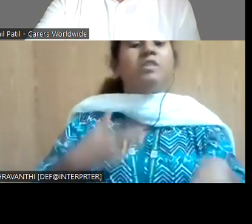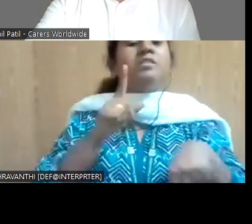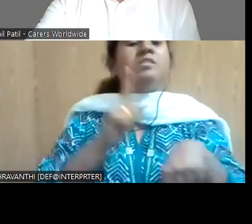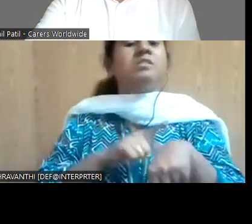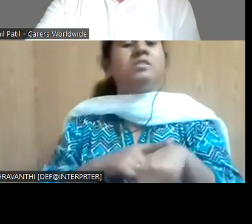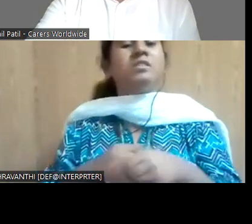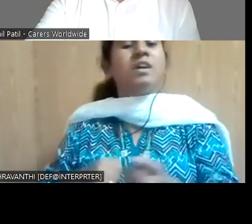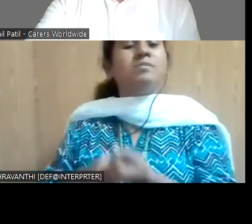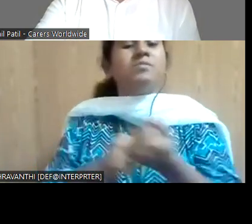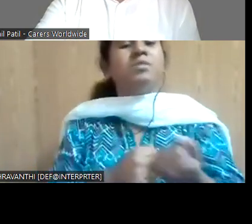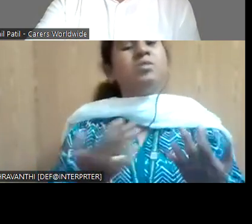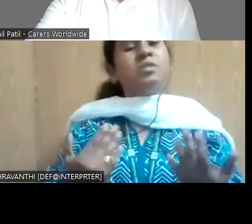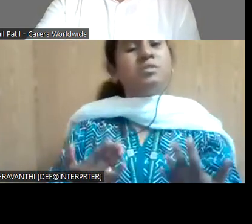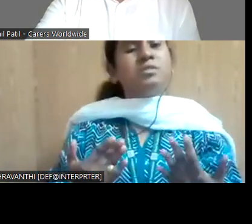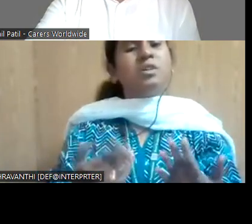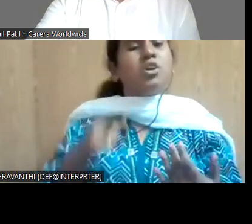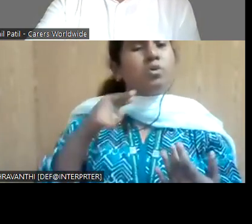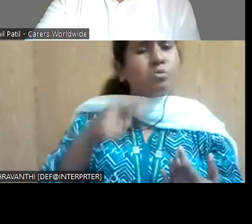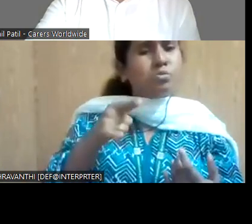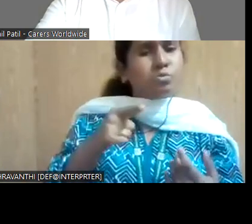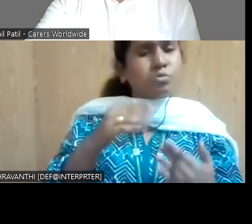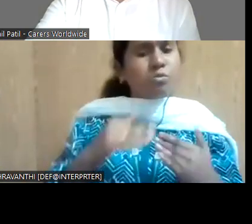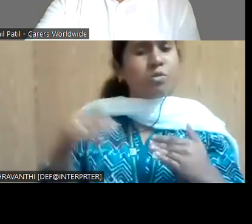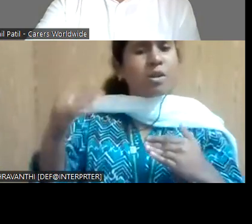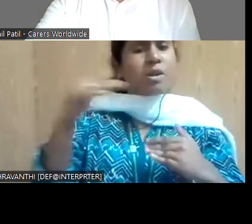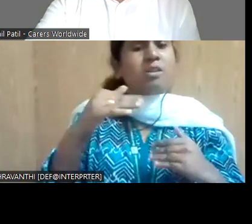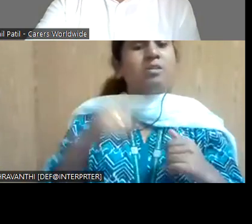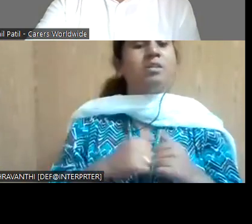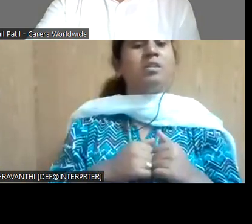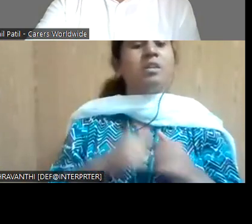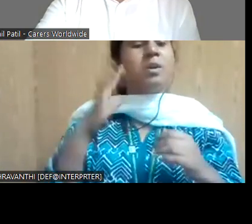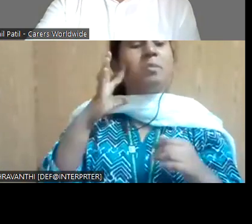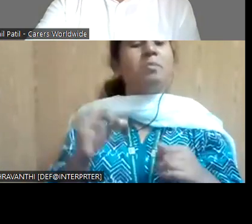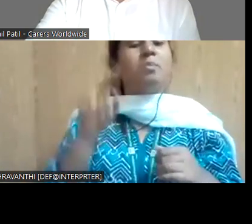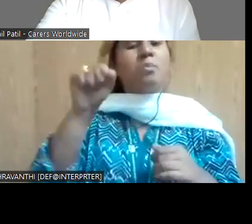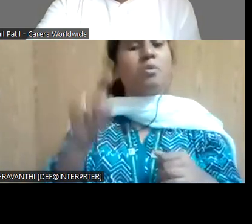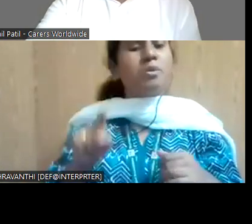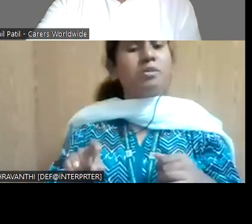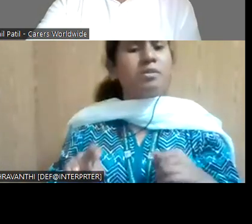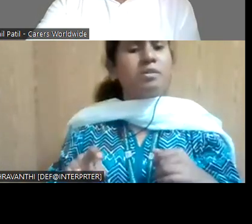should be available, would you highlight what are the three important things for you as a caregiver?